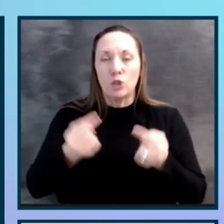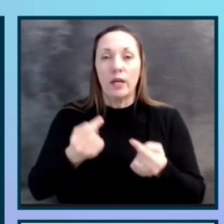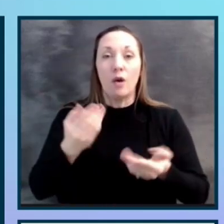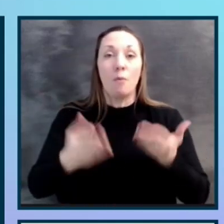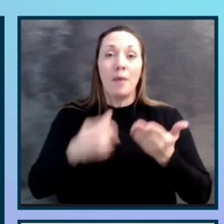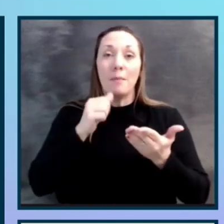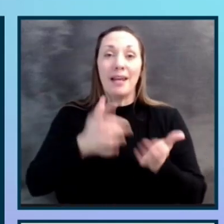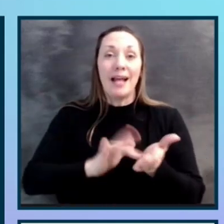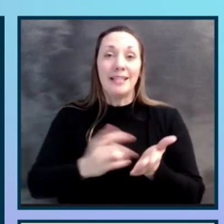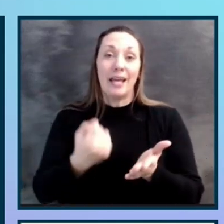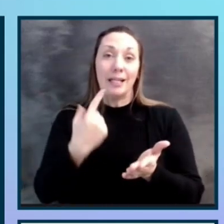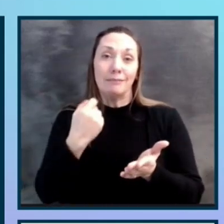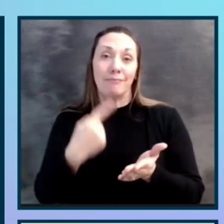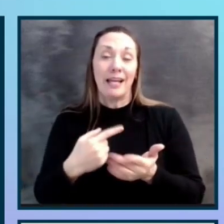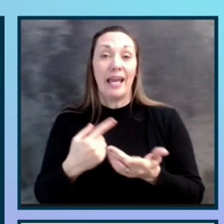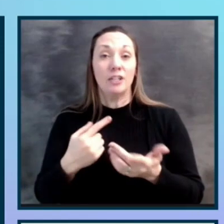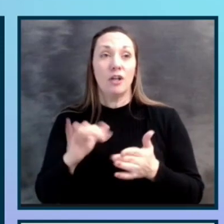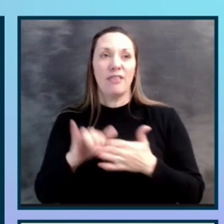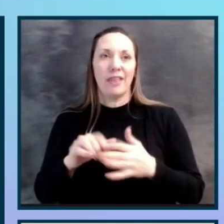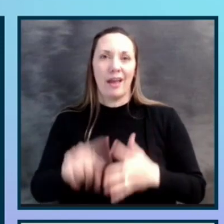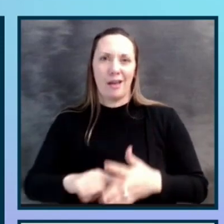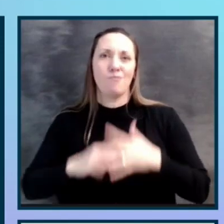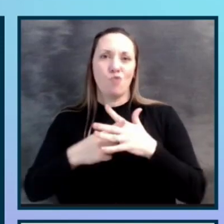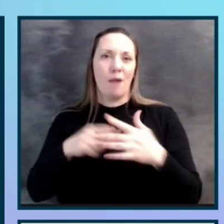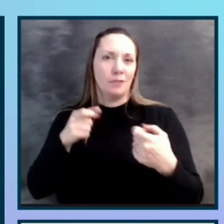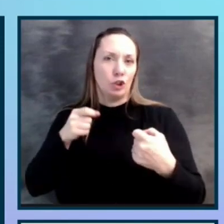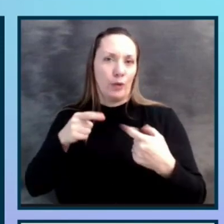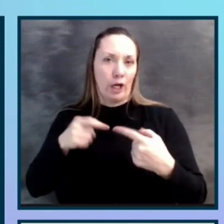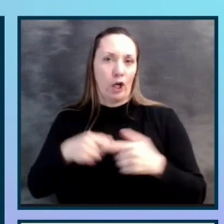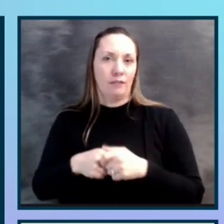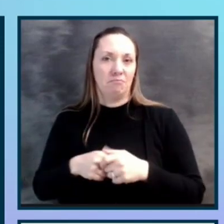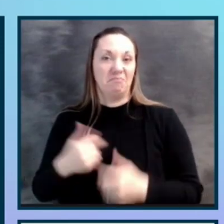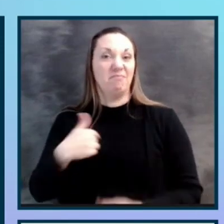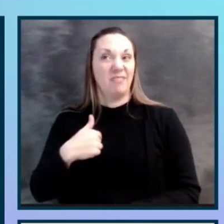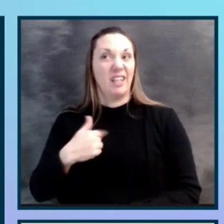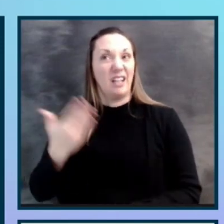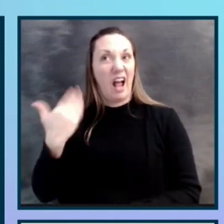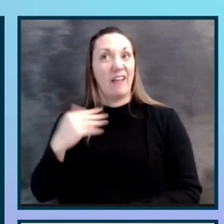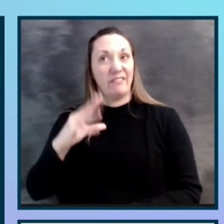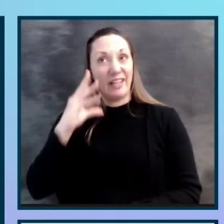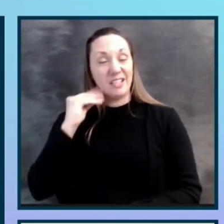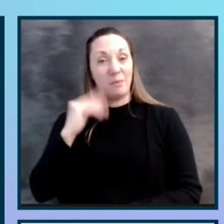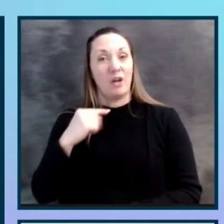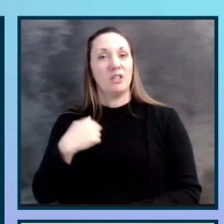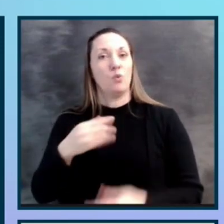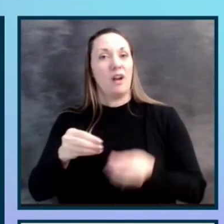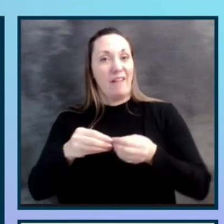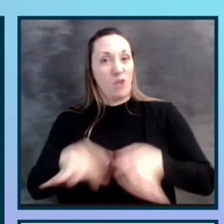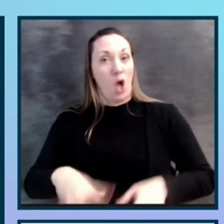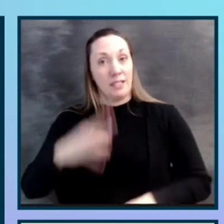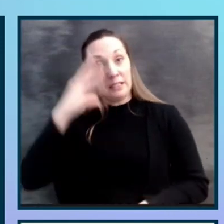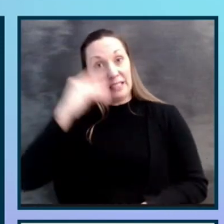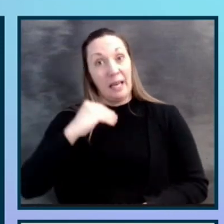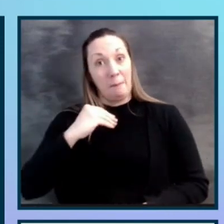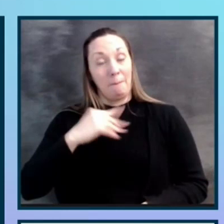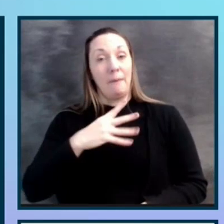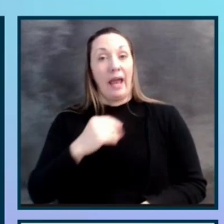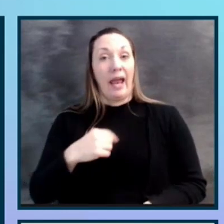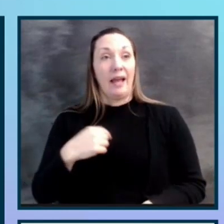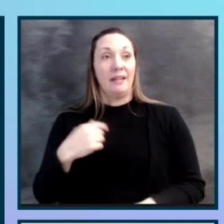can prompt a trigger. And I've experienced something where I've lost sleep and I've been on